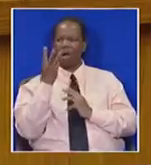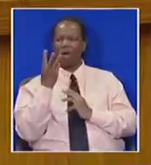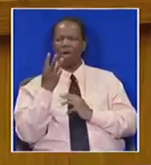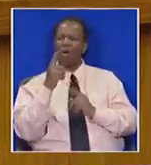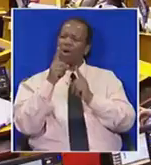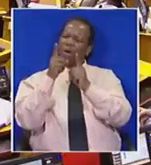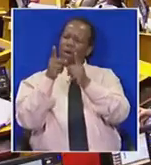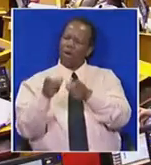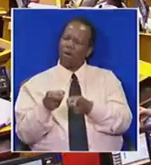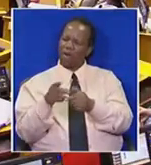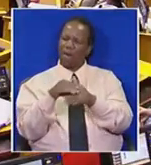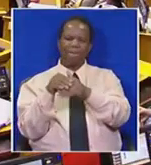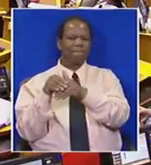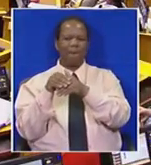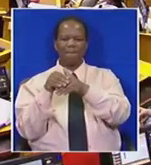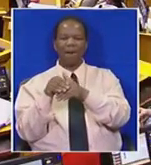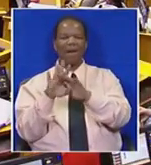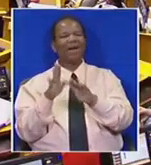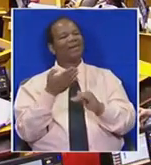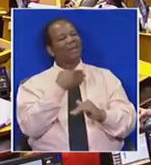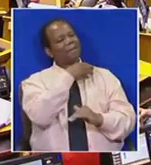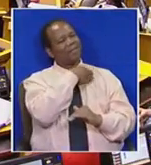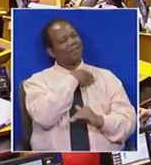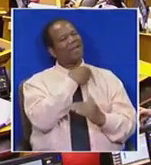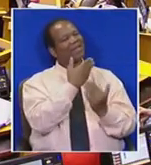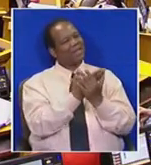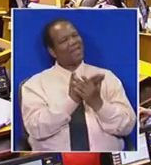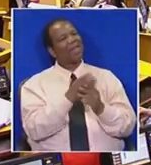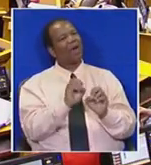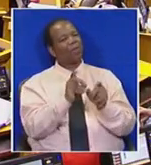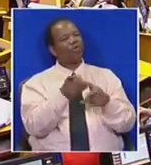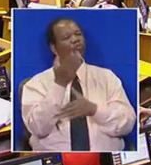Order, honorable members. Allow the minister to please make his speech.